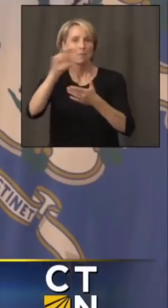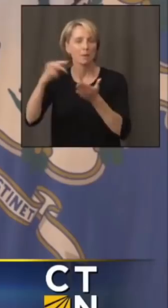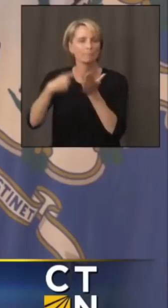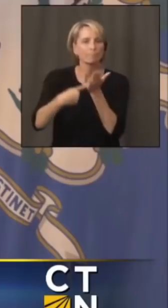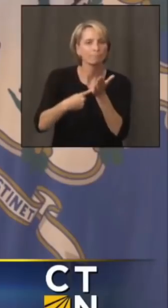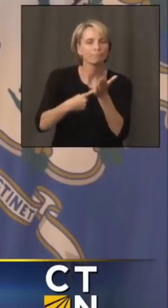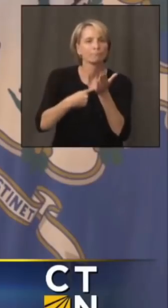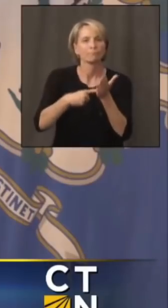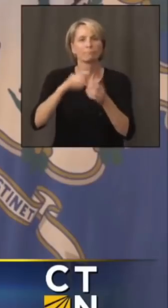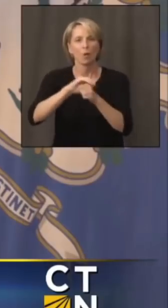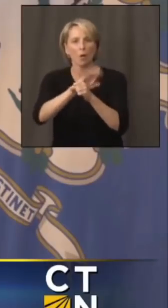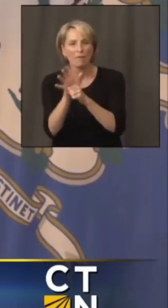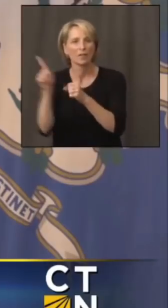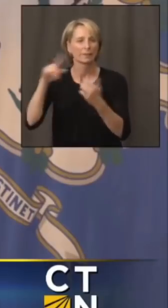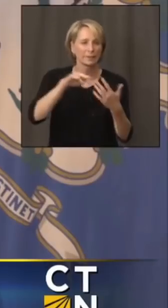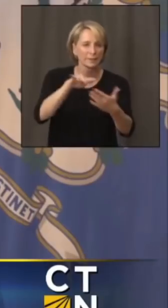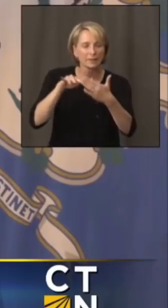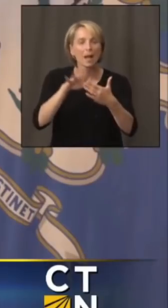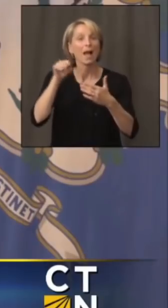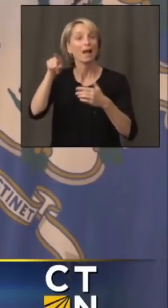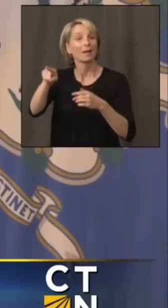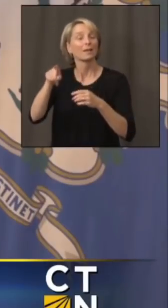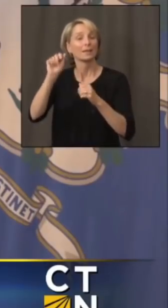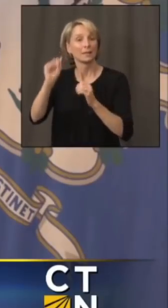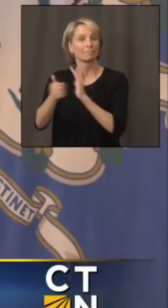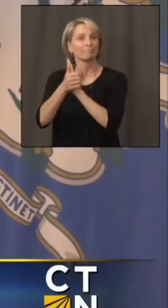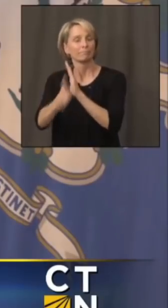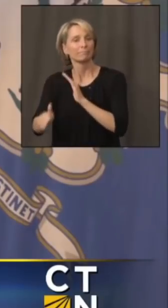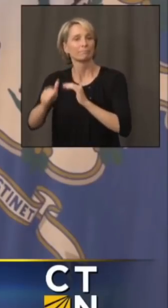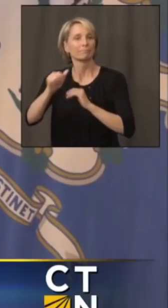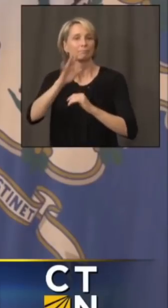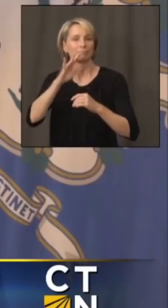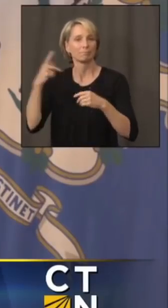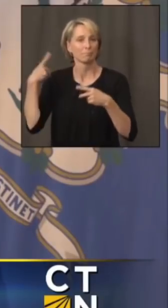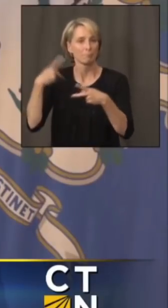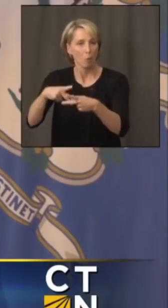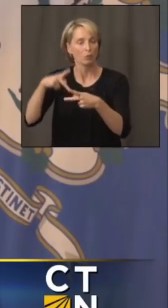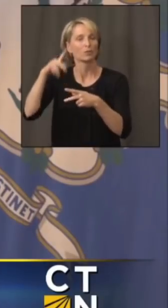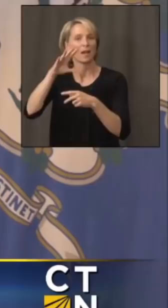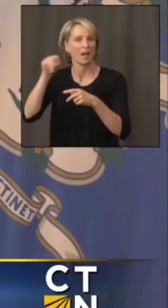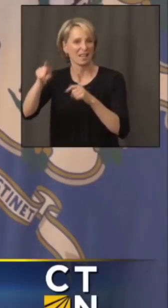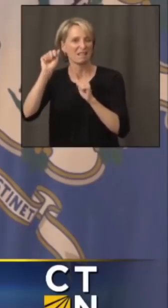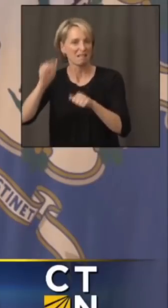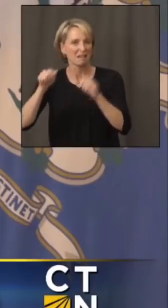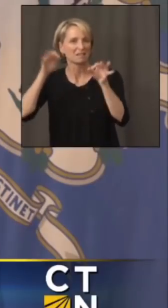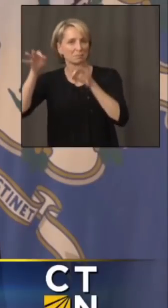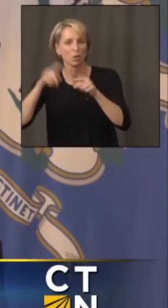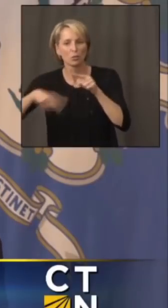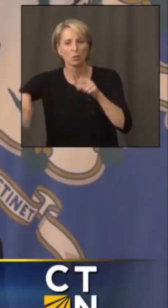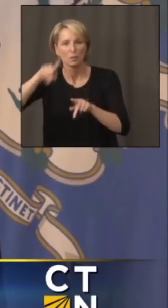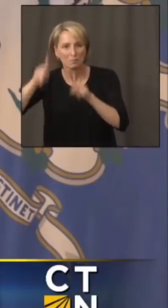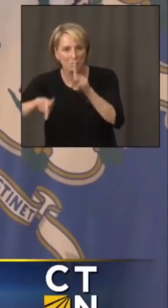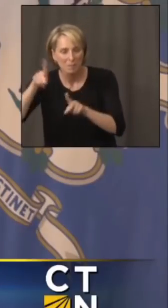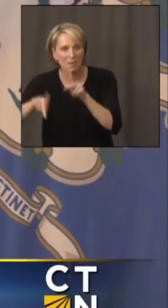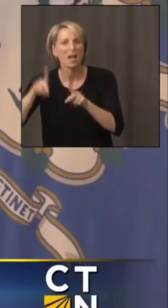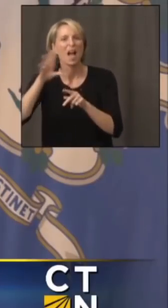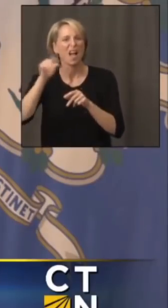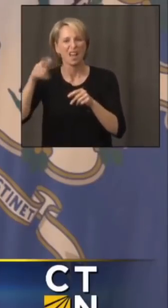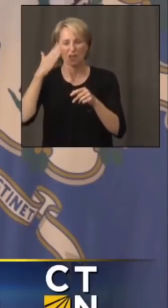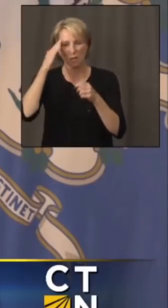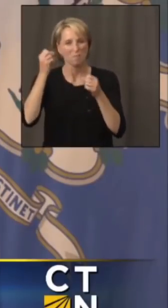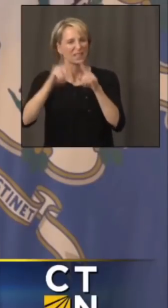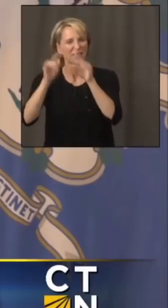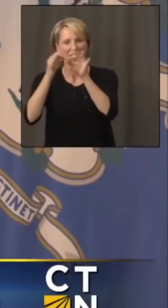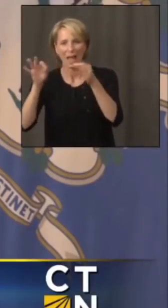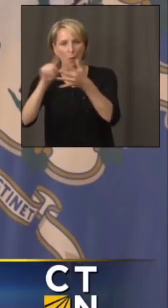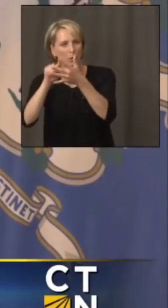to the affected population. He throws a tight spiral football, and he'll be also talking in Svengali to another population very